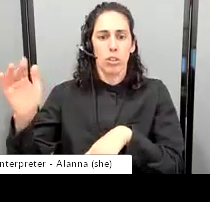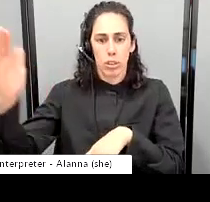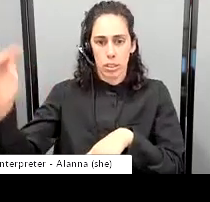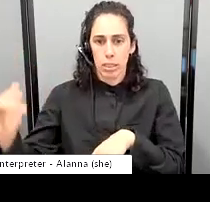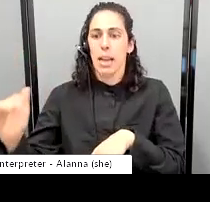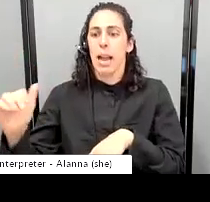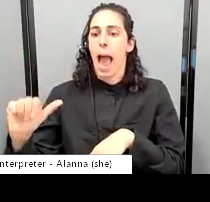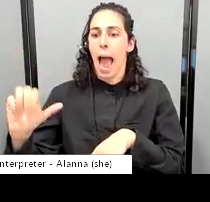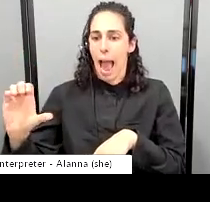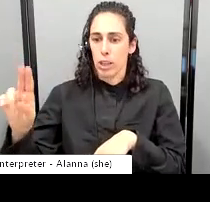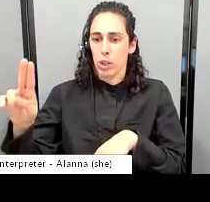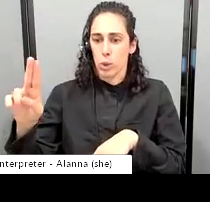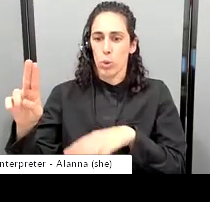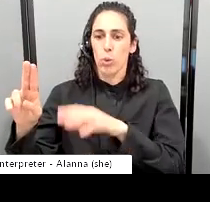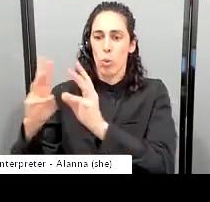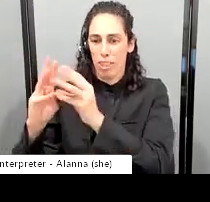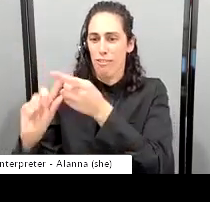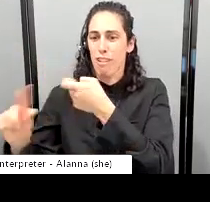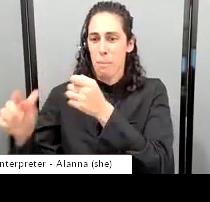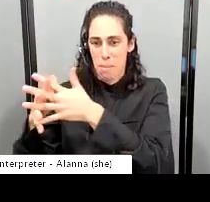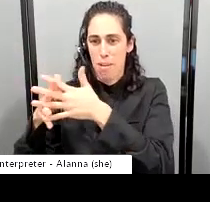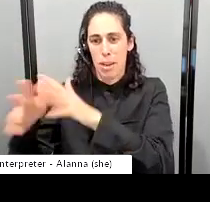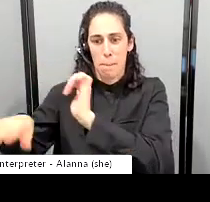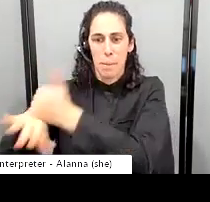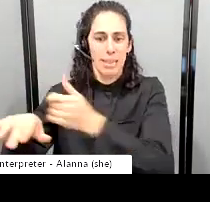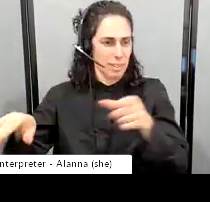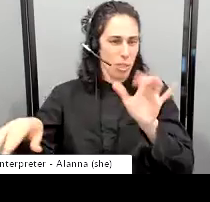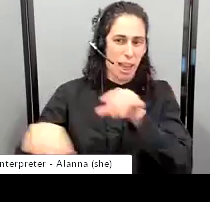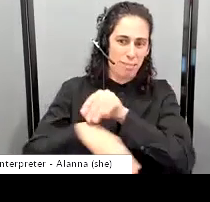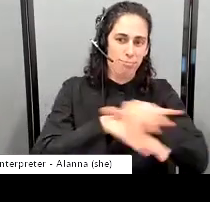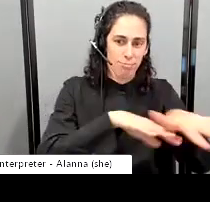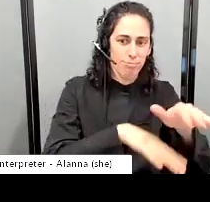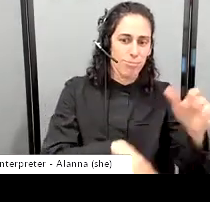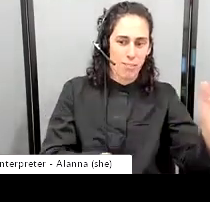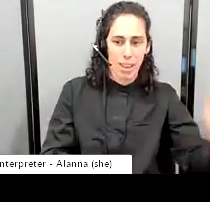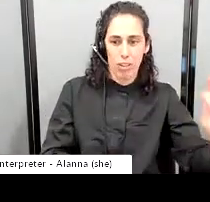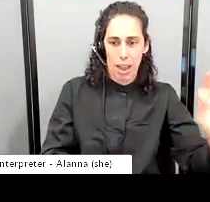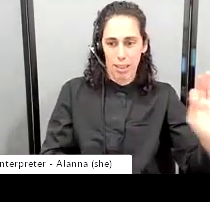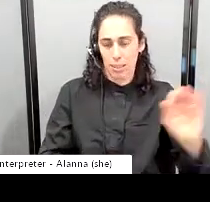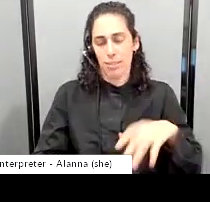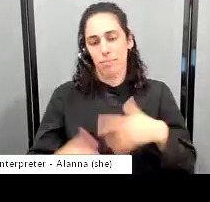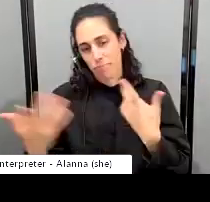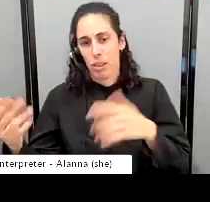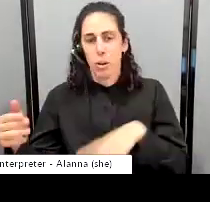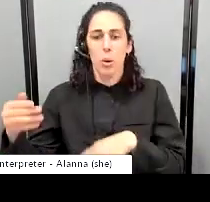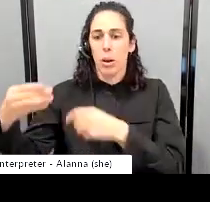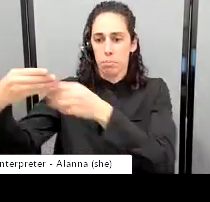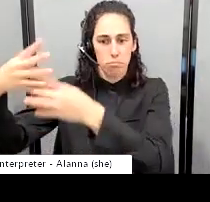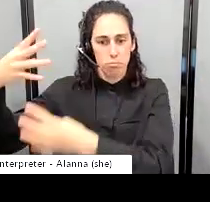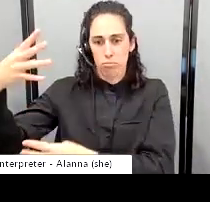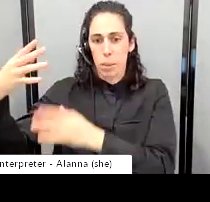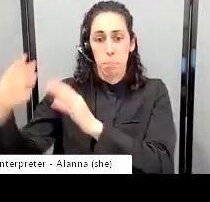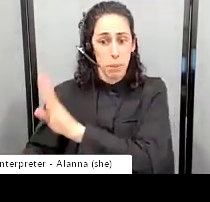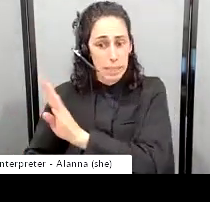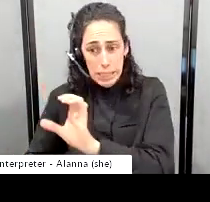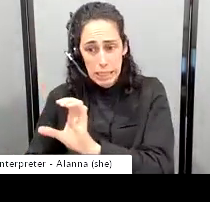is a US-based website. So that's why I was getting the Fahrenheit ones here. But it gives me a bunch of other ones. It even gives me the BBC News. So